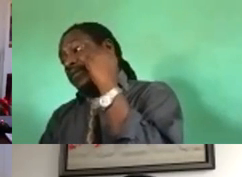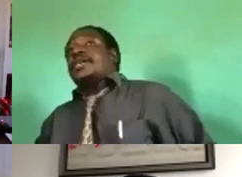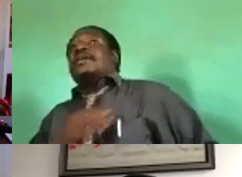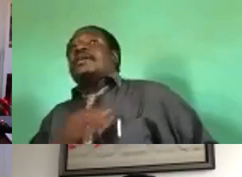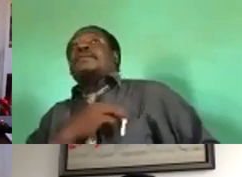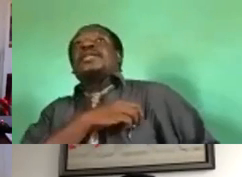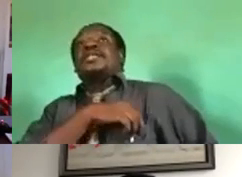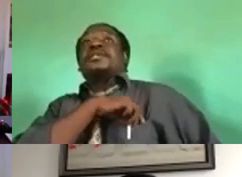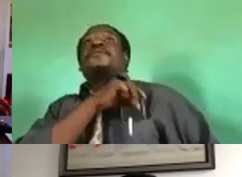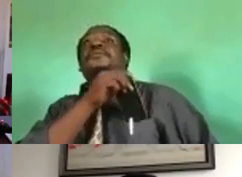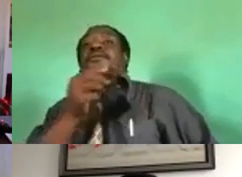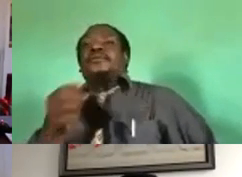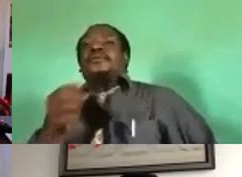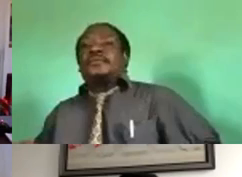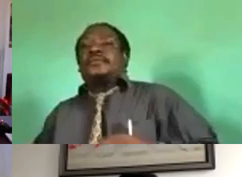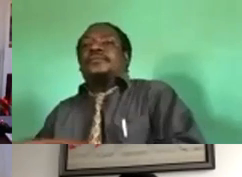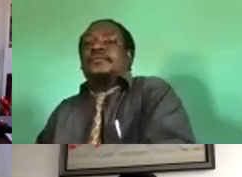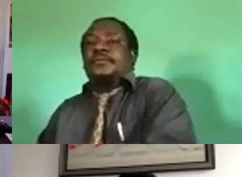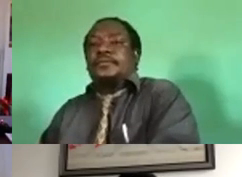happening alongside COVID-19,